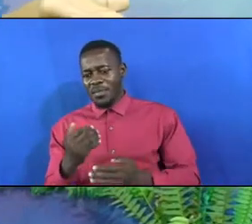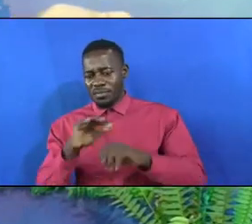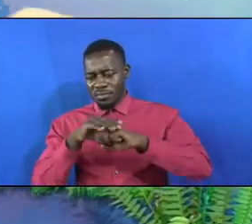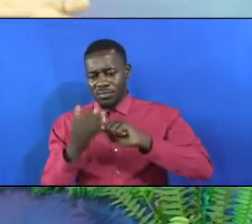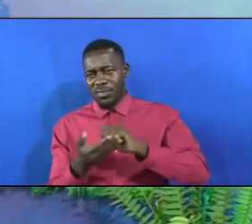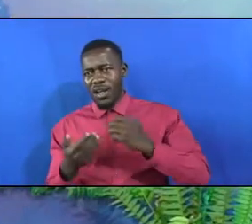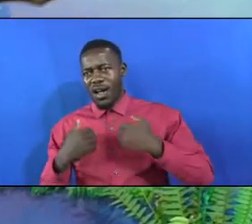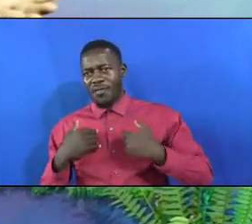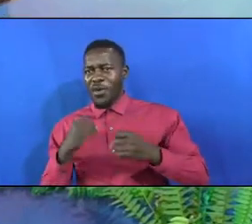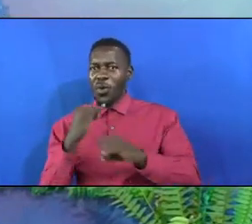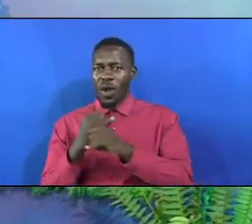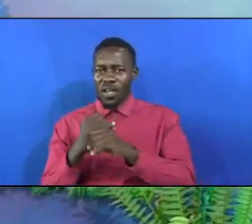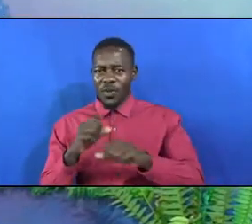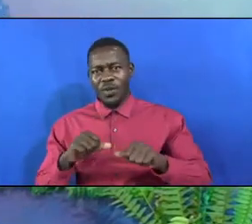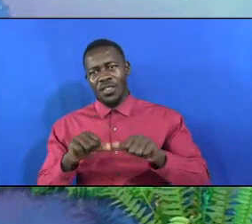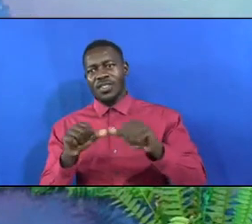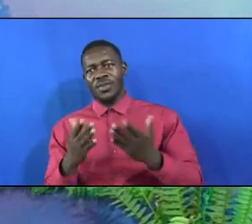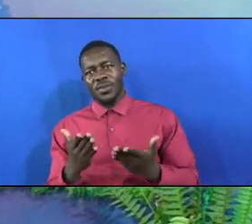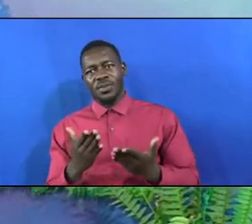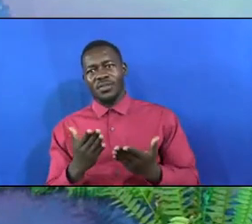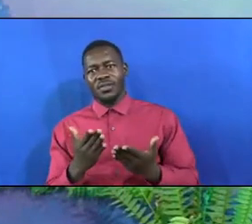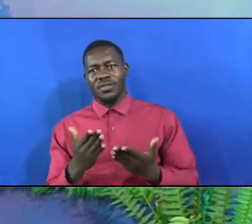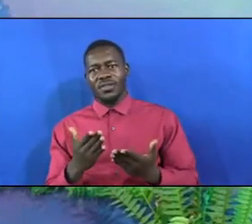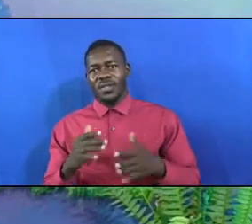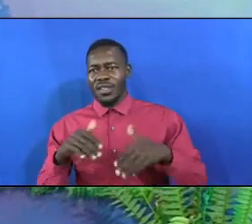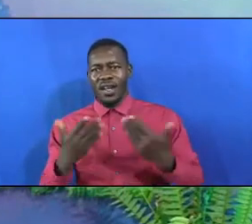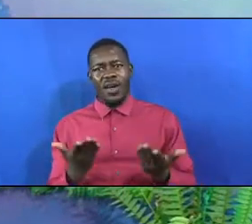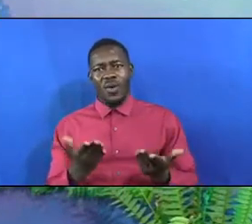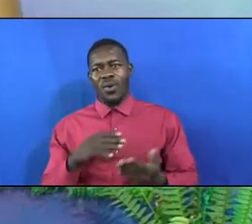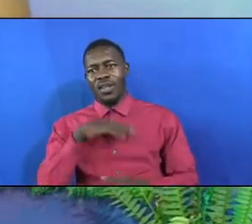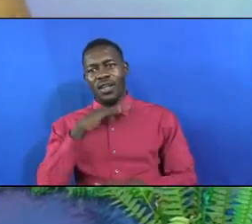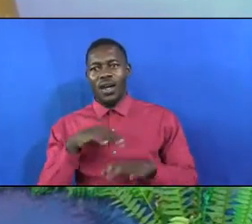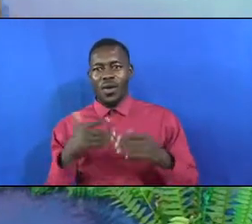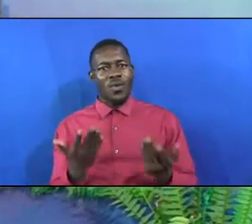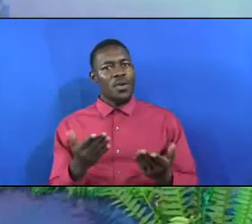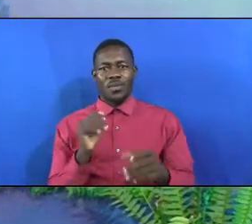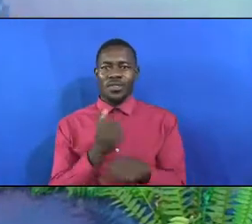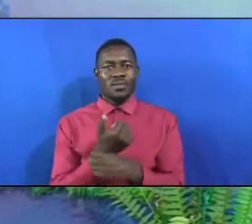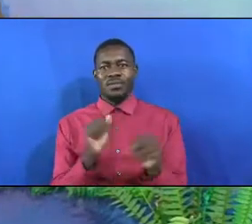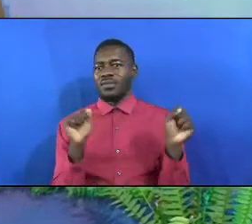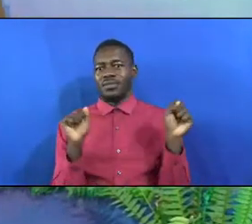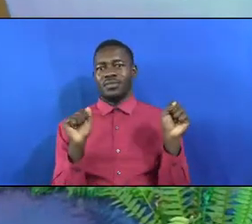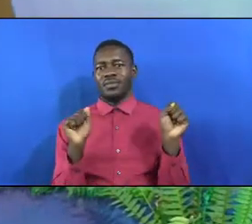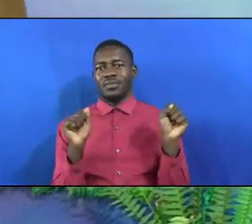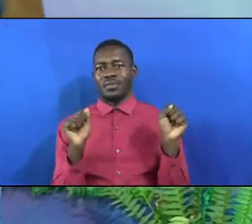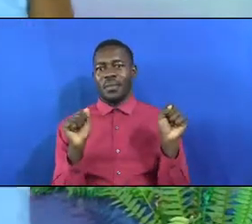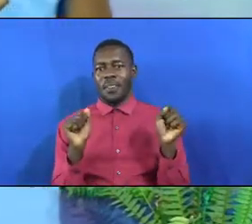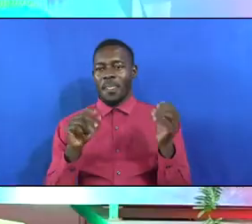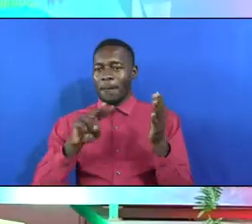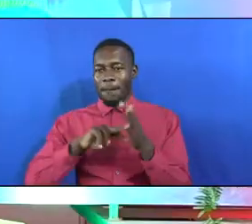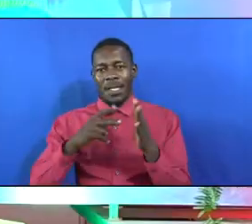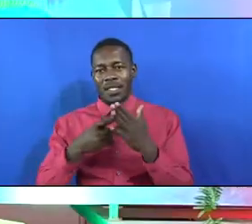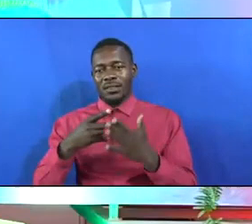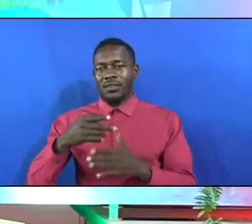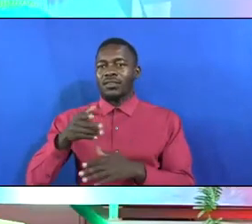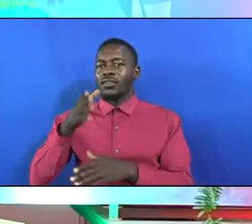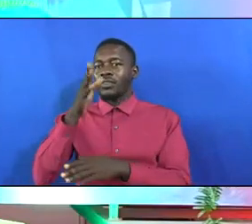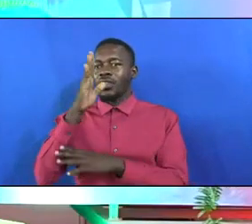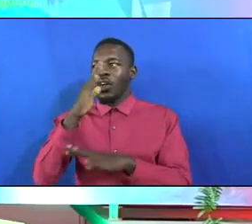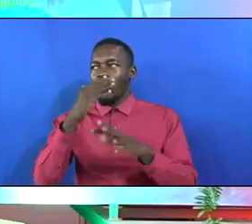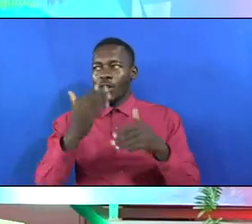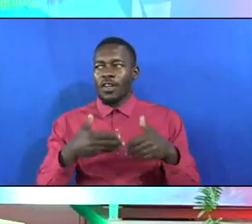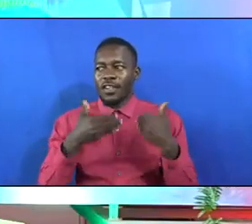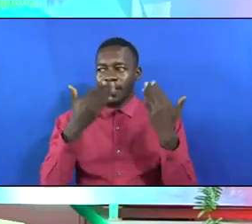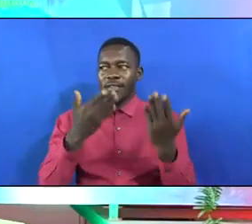So we have no part to play in this. And do you think that is a human do you think that is a